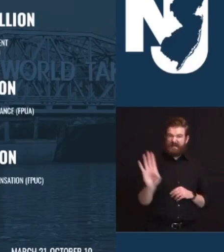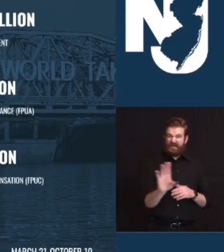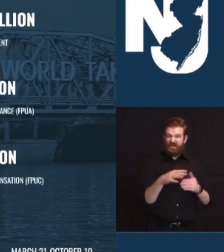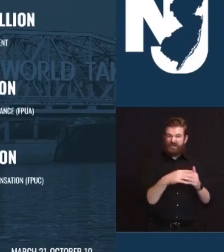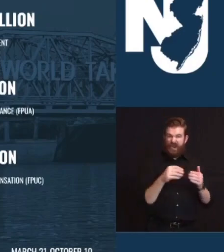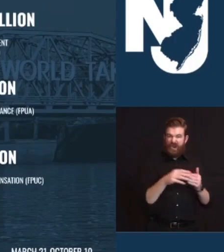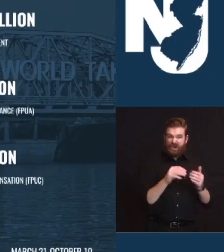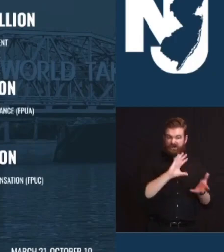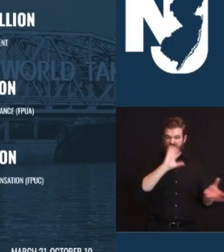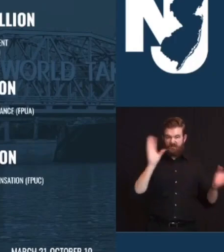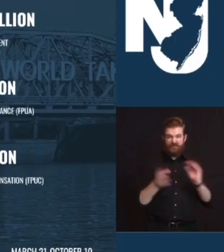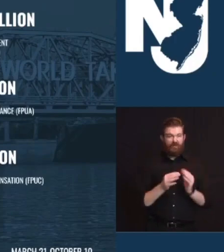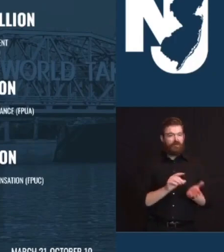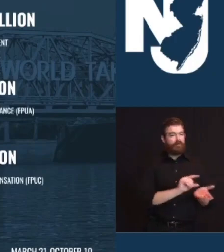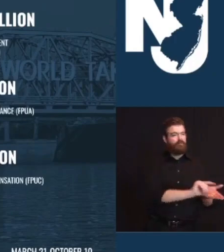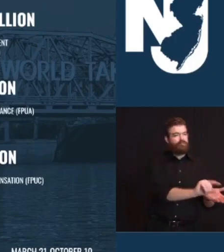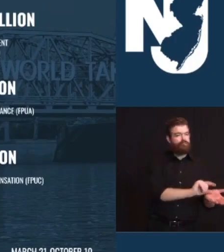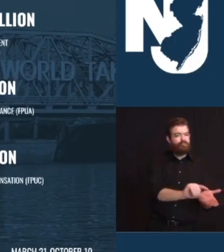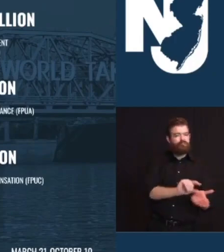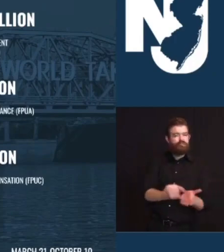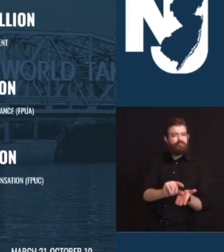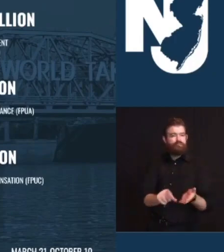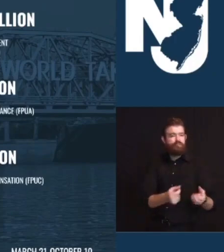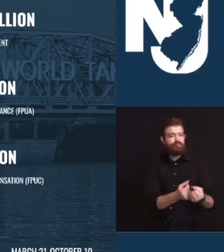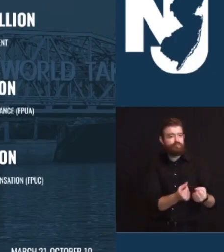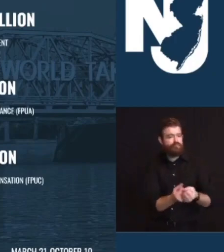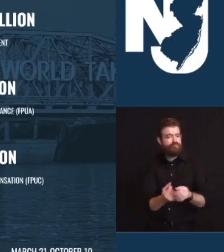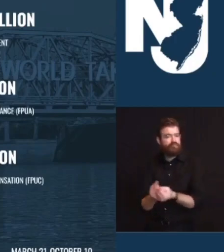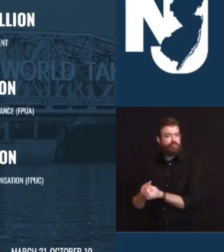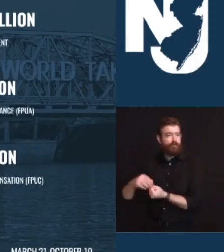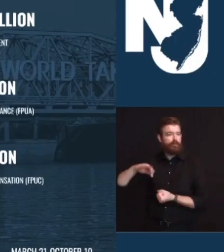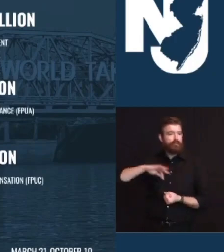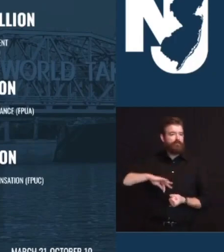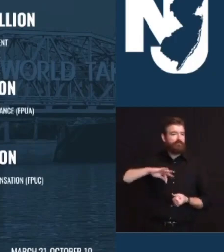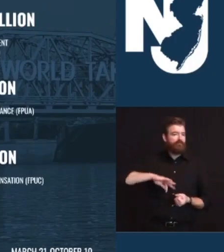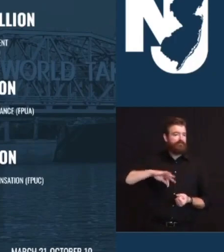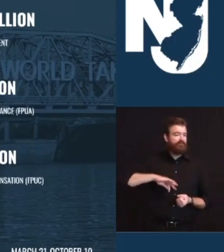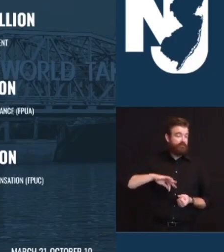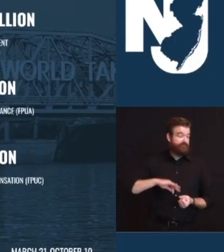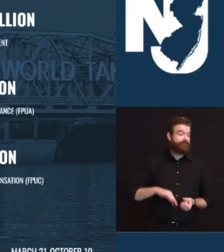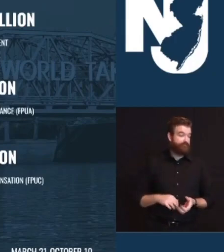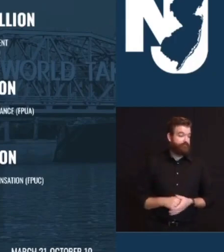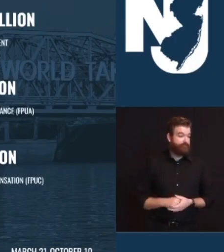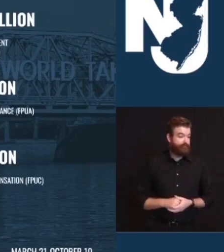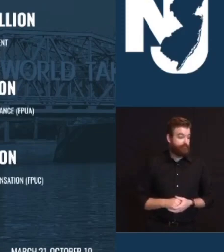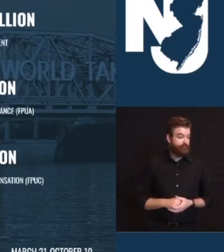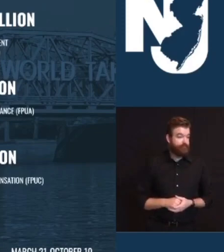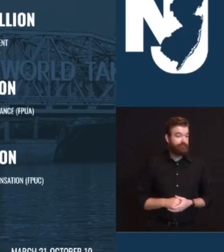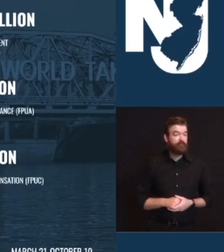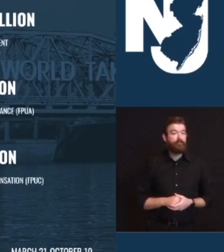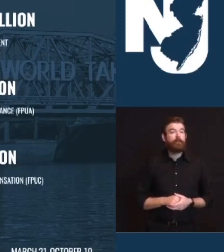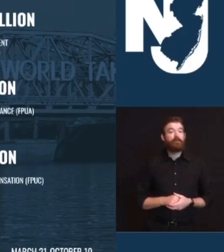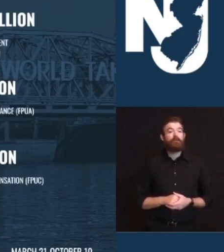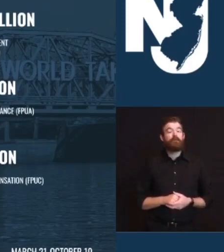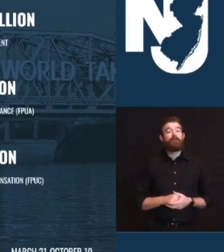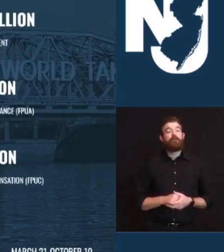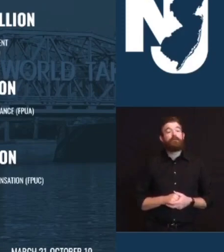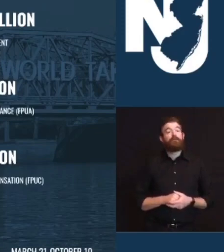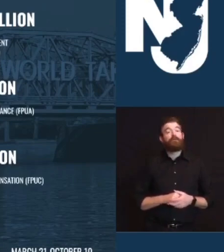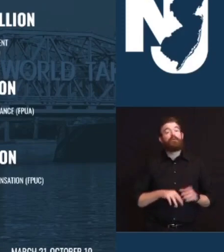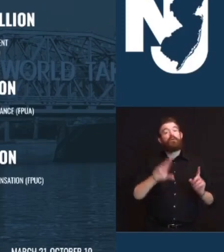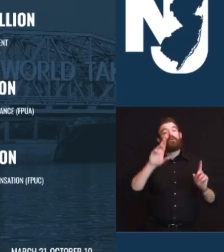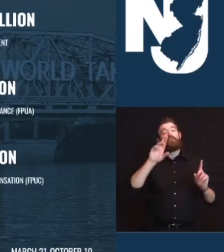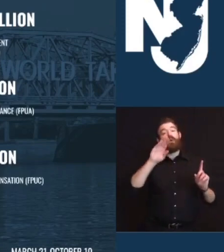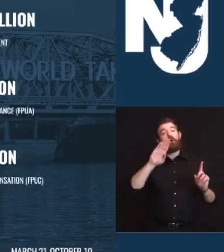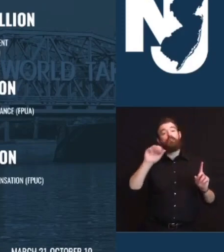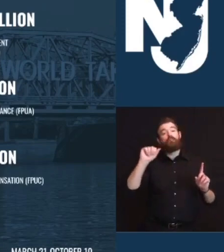$12,000 in benefits. Commissioner Rob Acera-Angelo and his team continue their work to clear all eligible